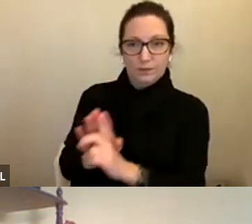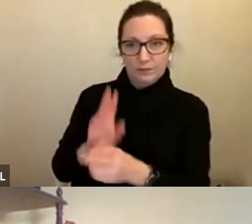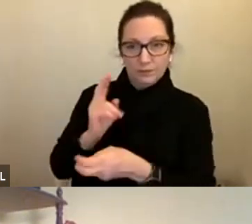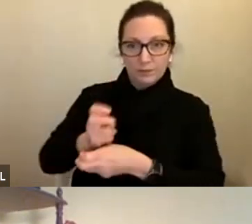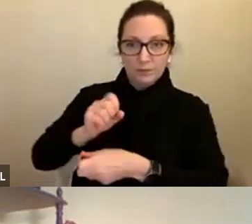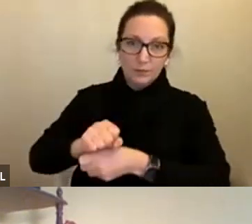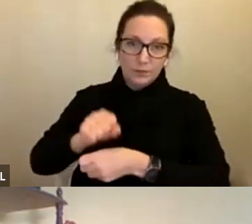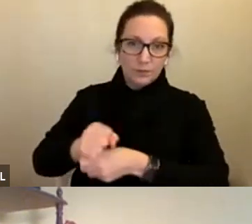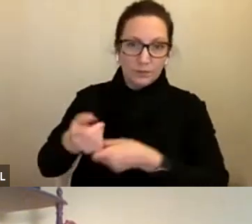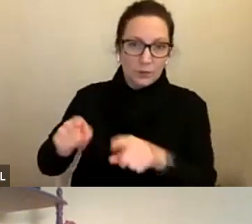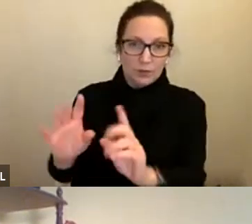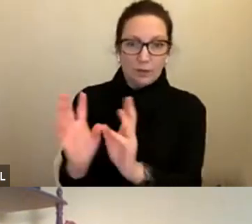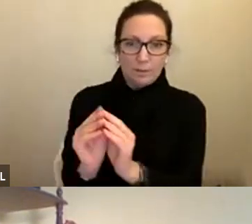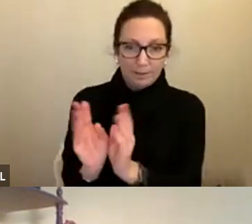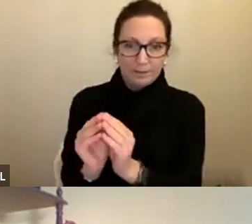of this meeting.